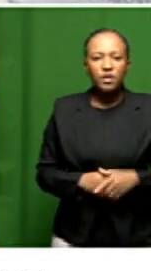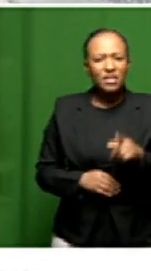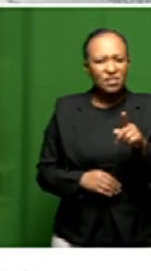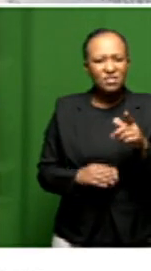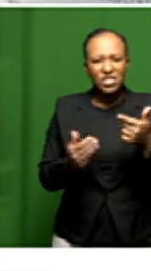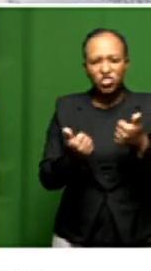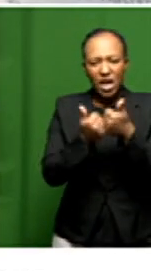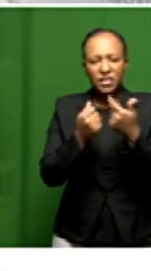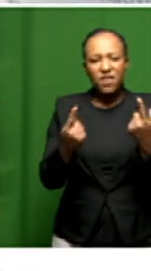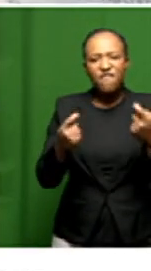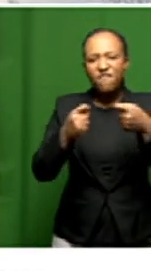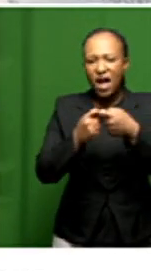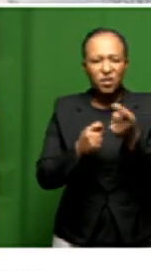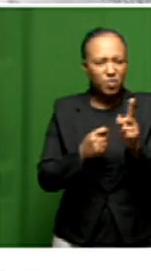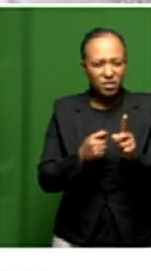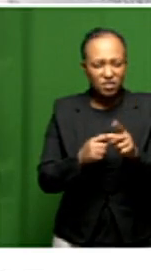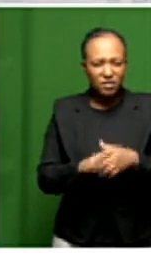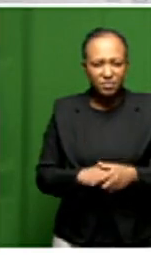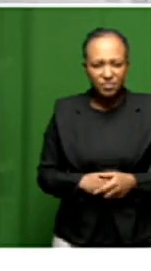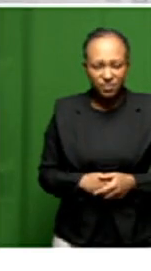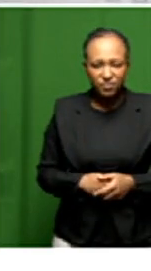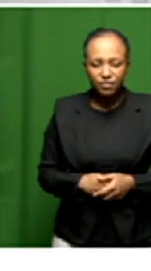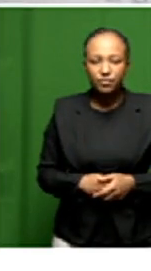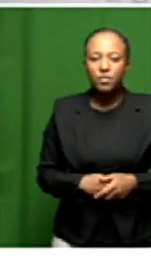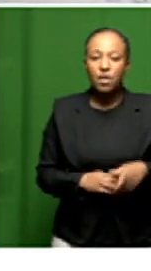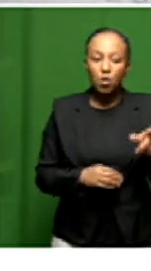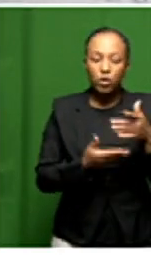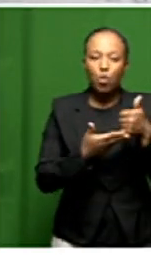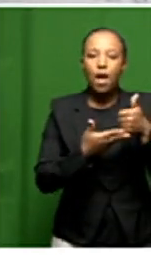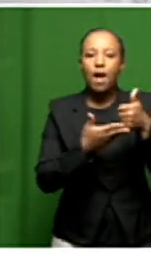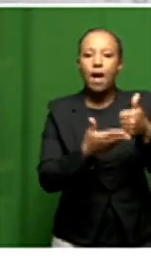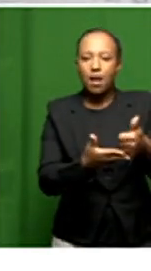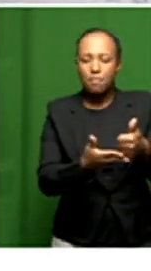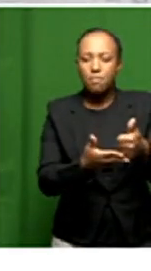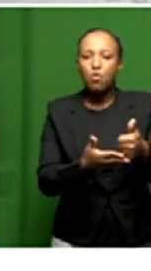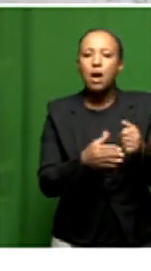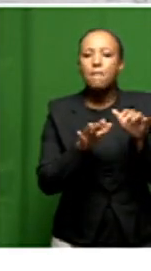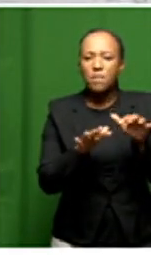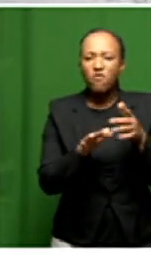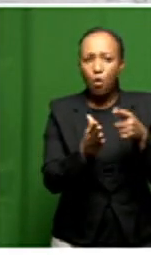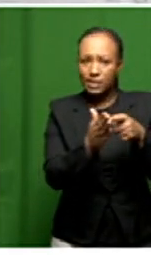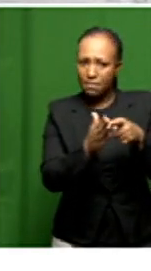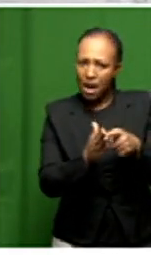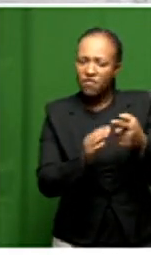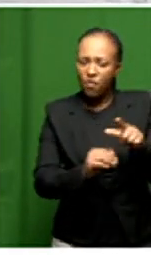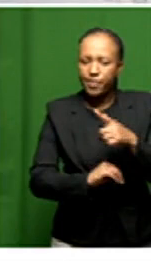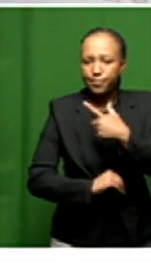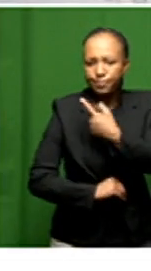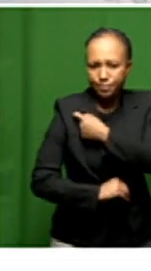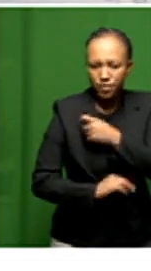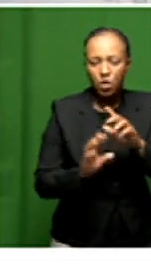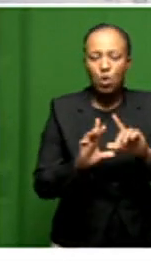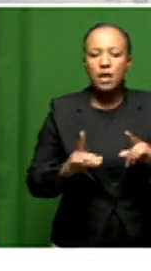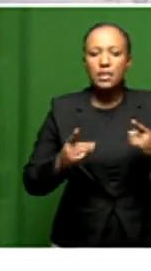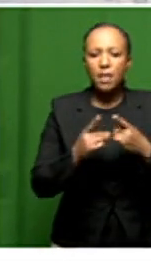Fund. Very much about helping to drive demand for vaccines, as they say from the Department of Health's perspective. They've got